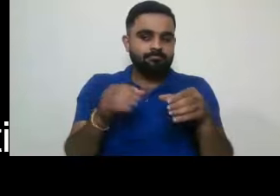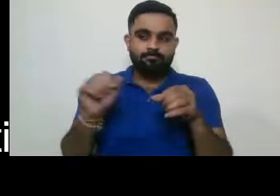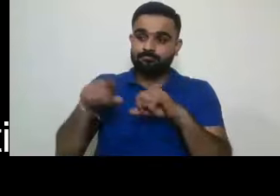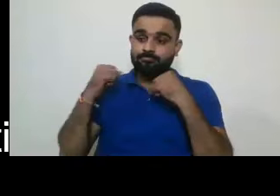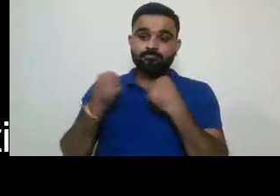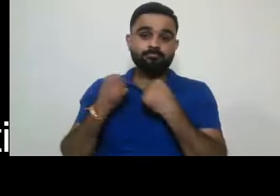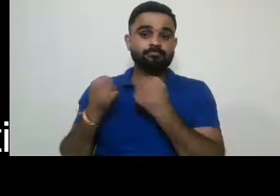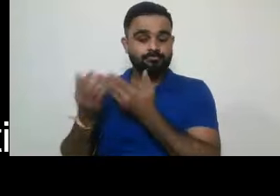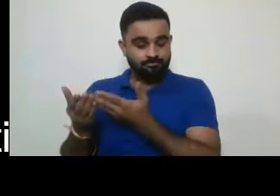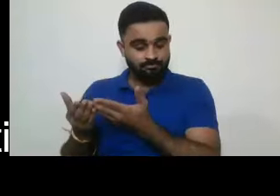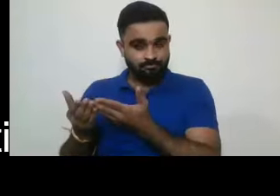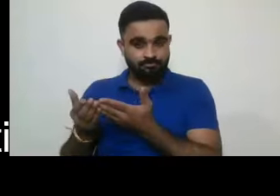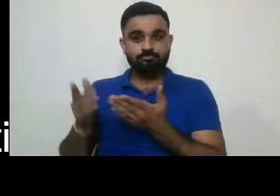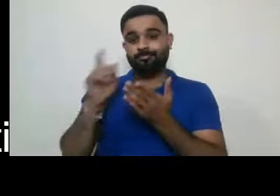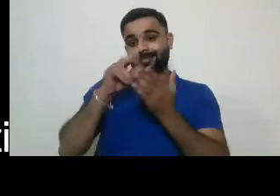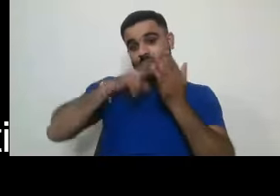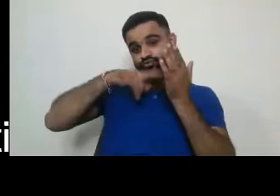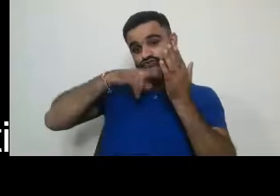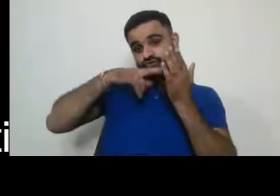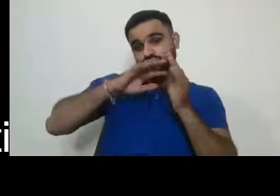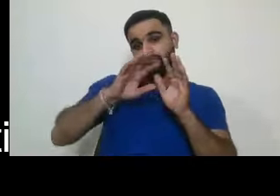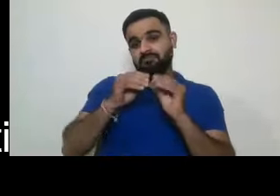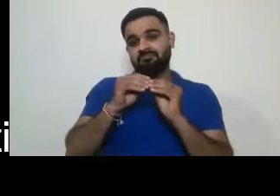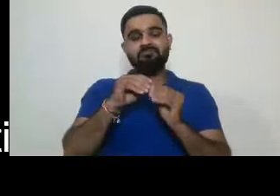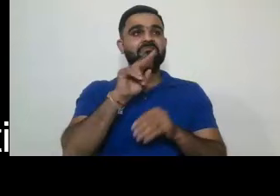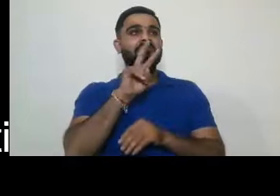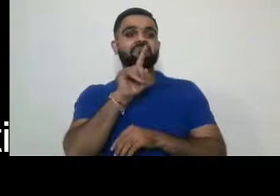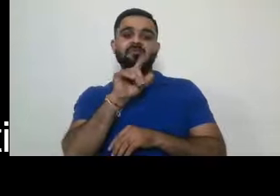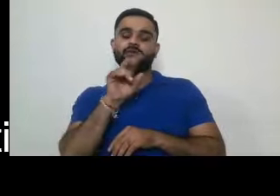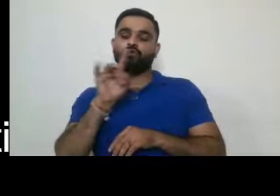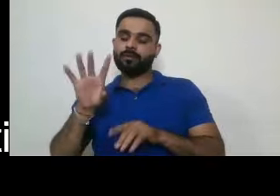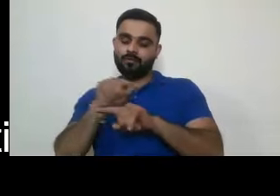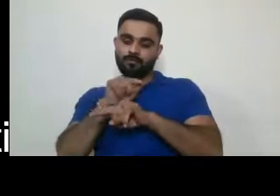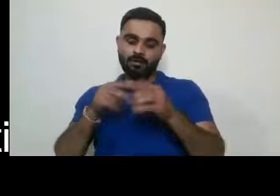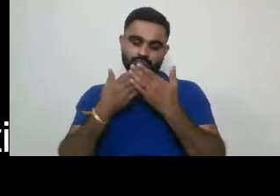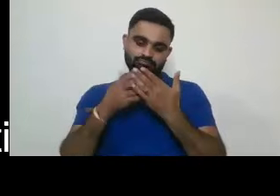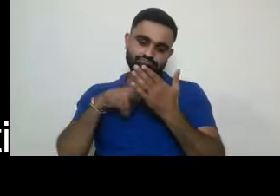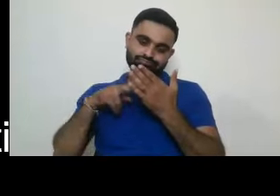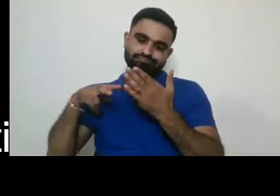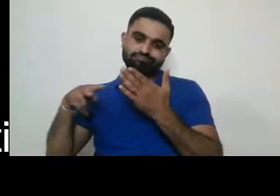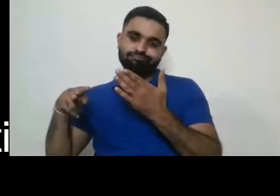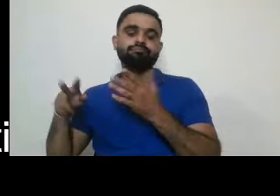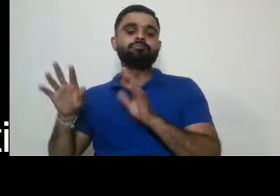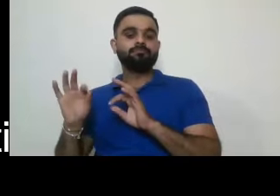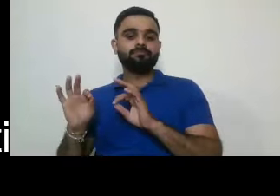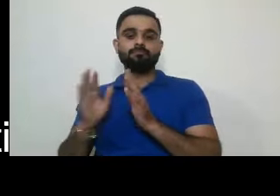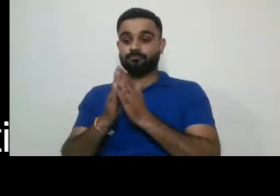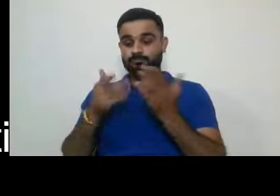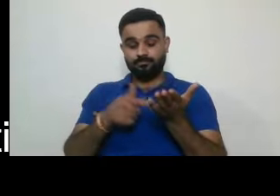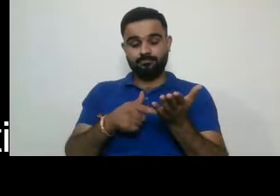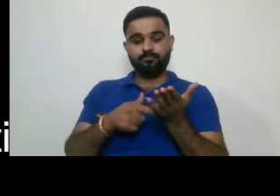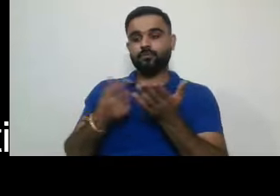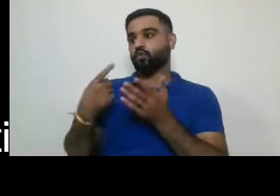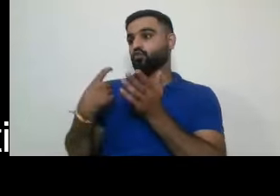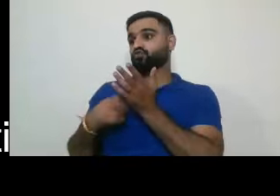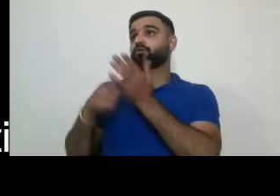activities. Reading occupies 10 to 15% of their time, usually from textbooks or instructions